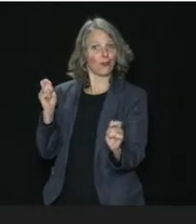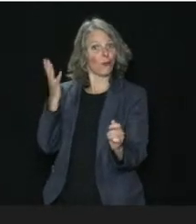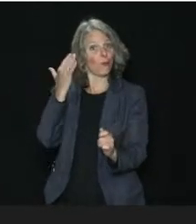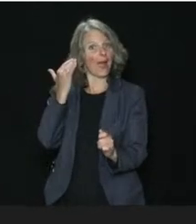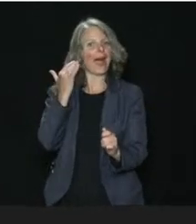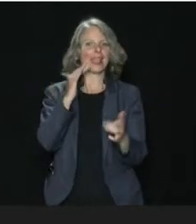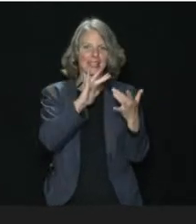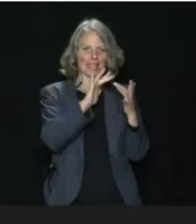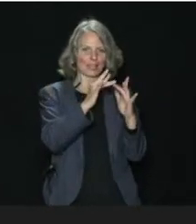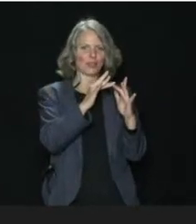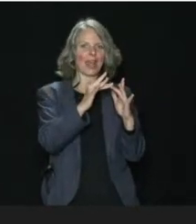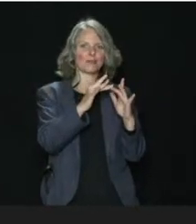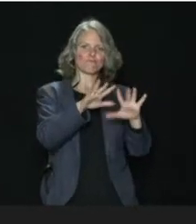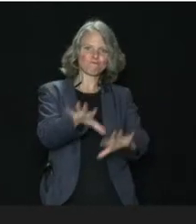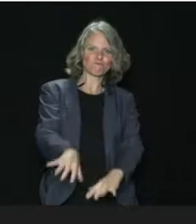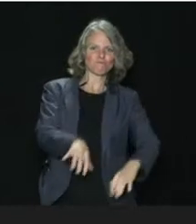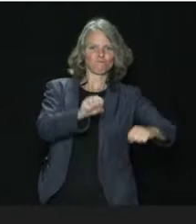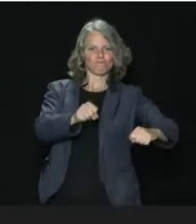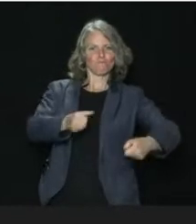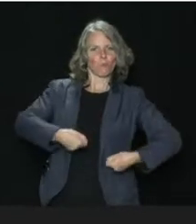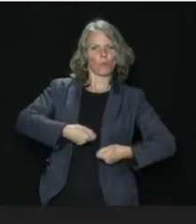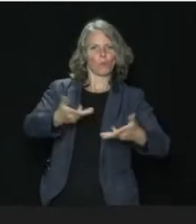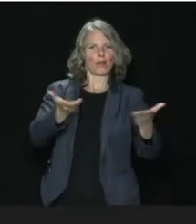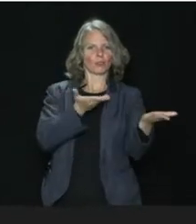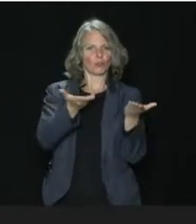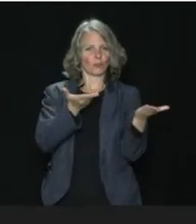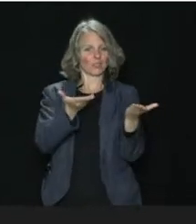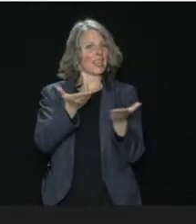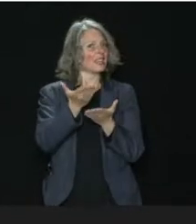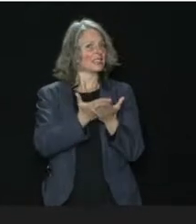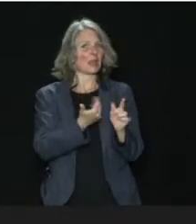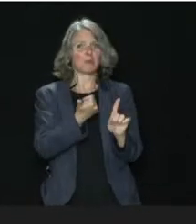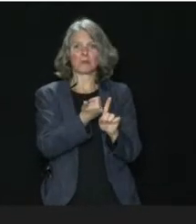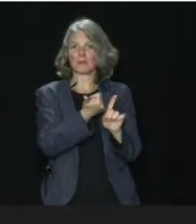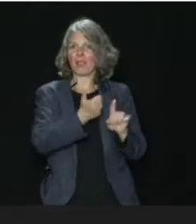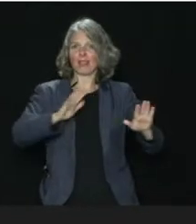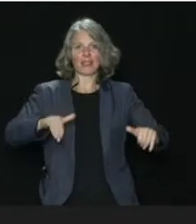particularly who don't pay their fair share of taxes.